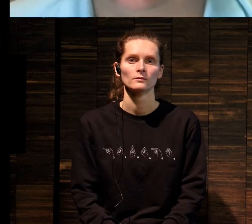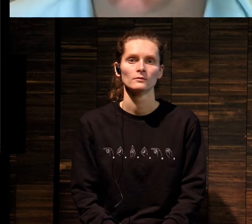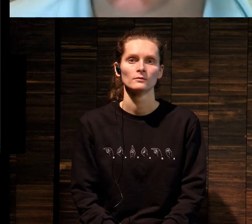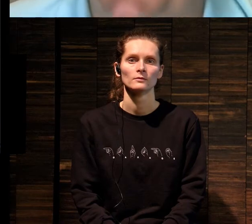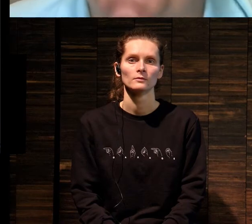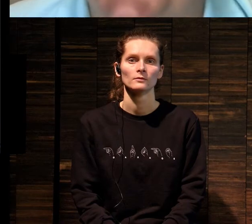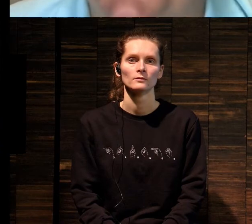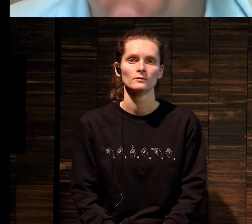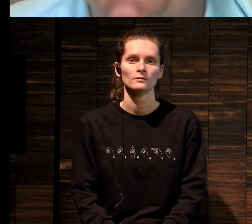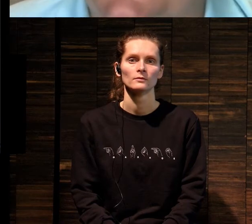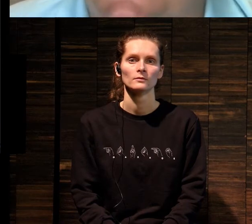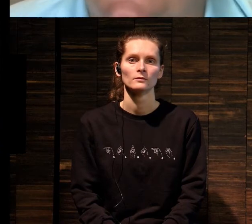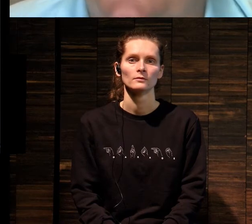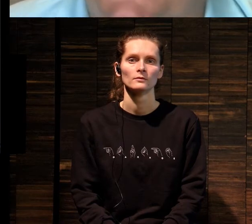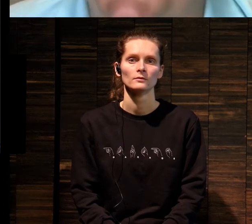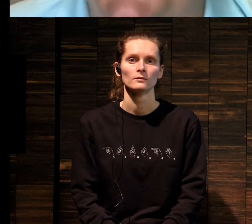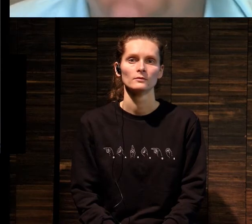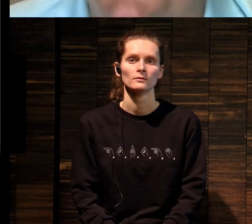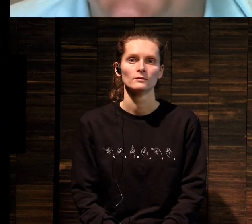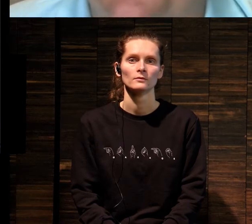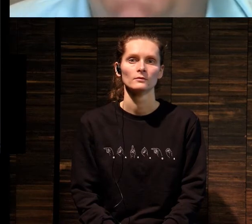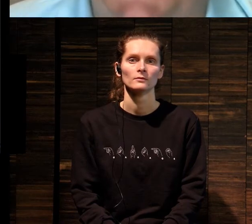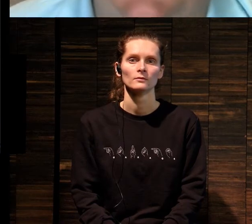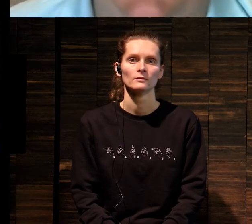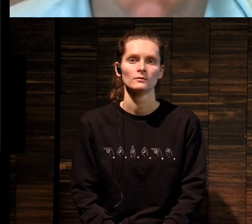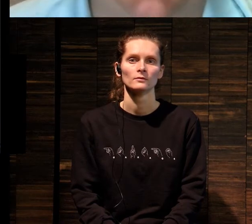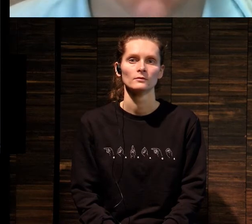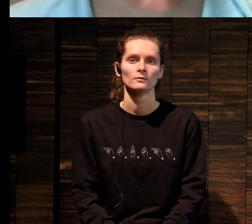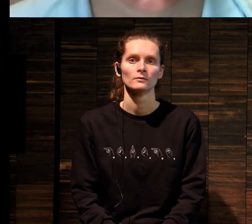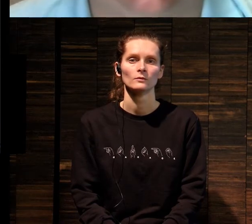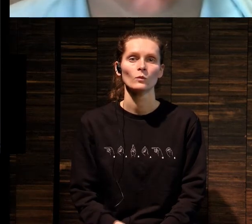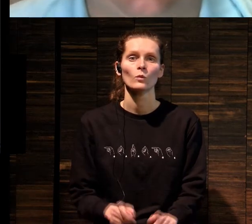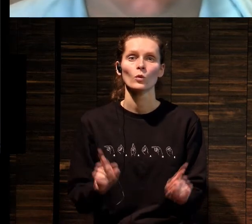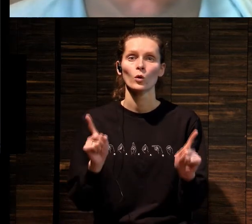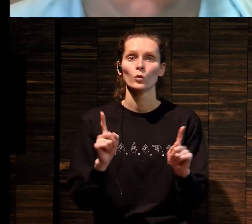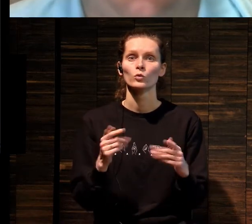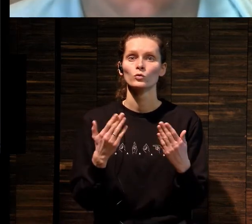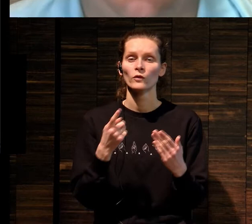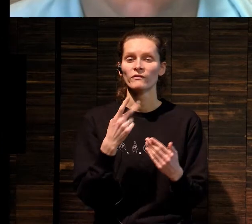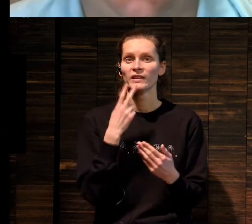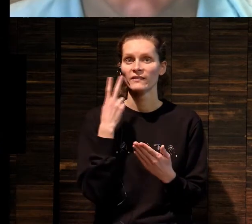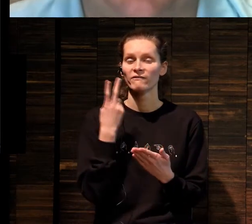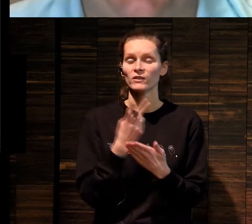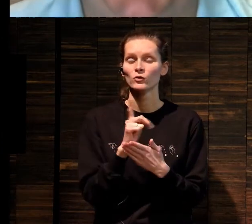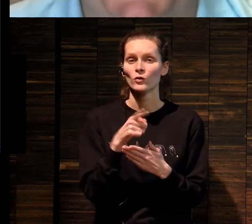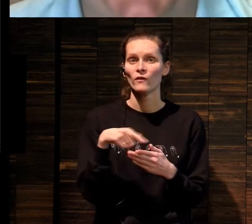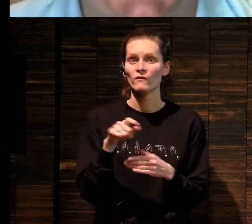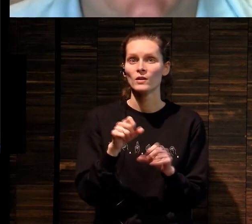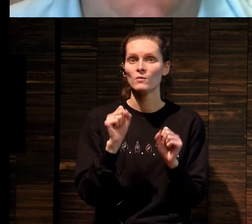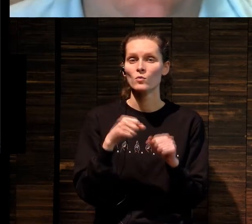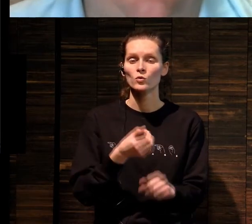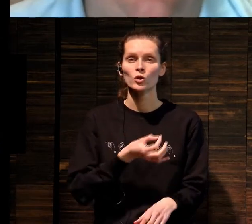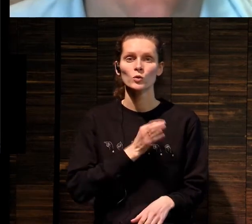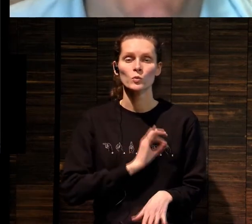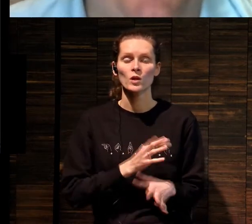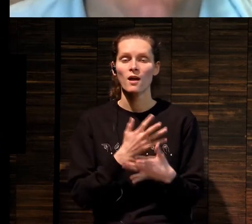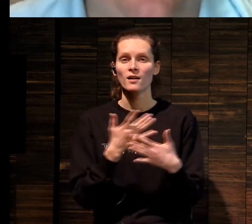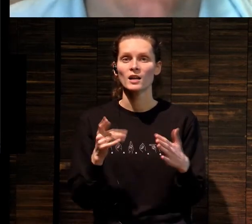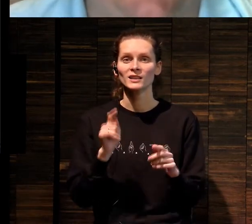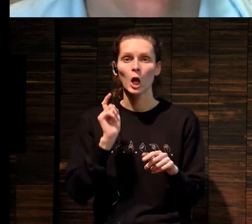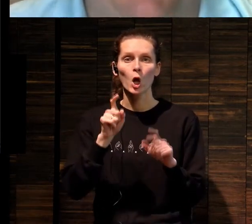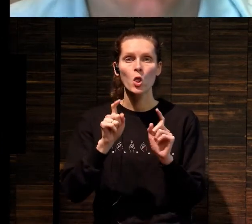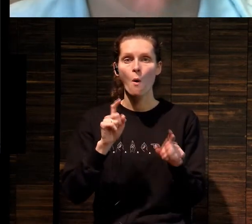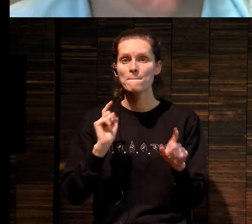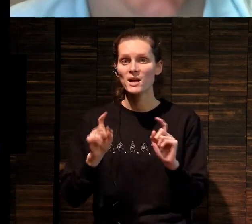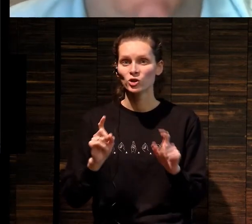Okay, so again, you get to see those various elements on play, and this these remediations are for people